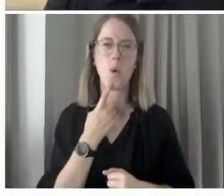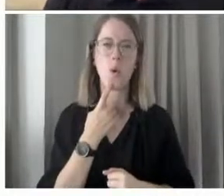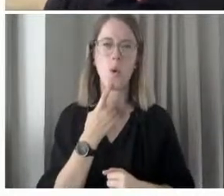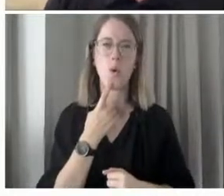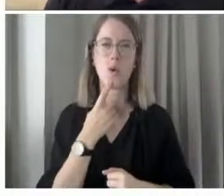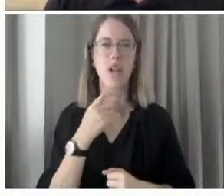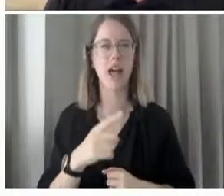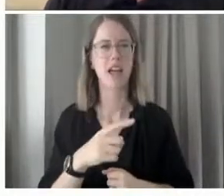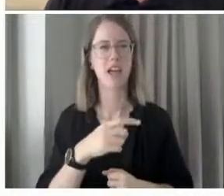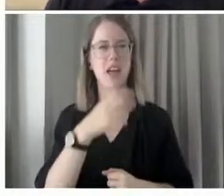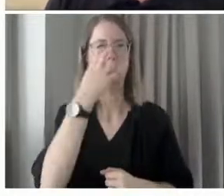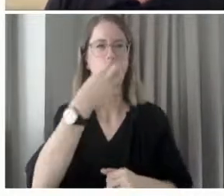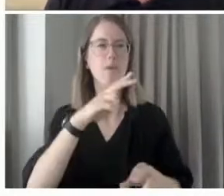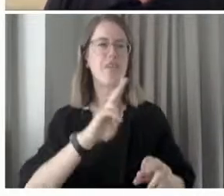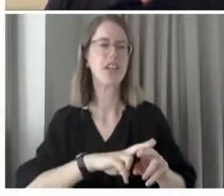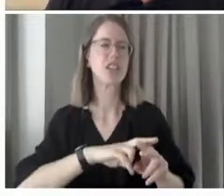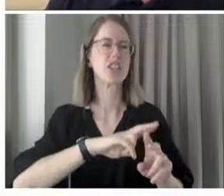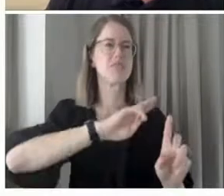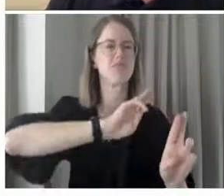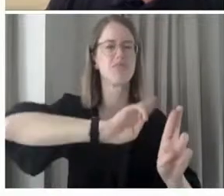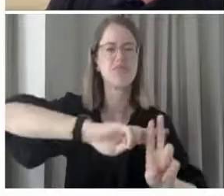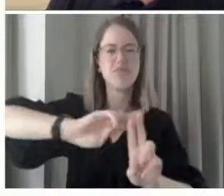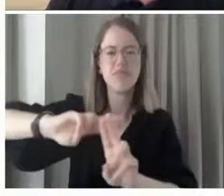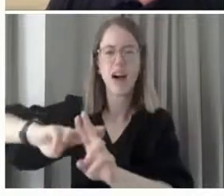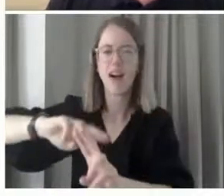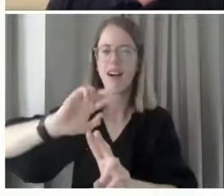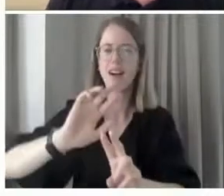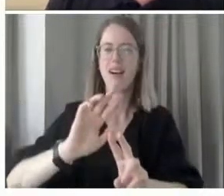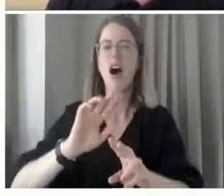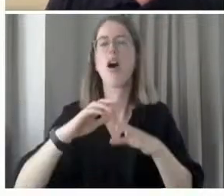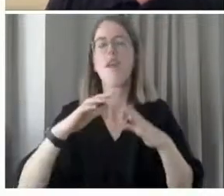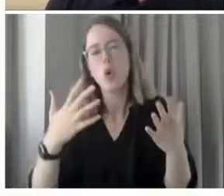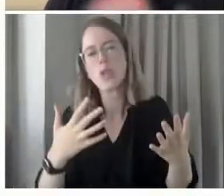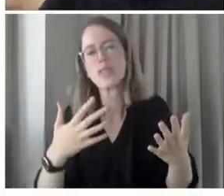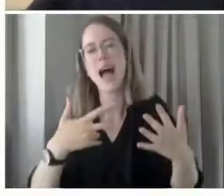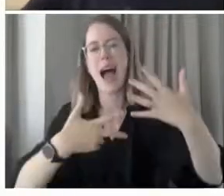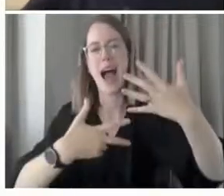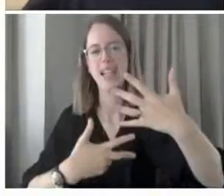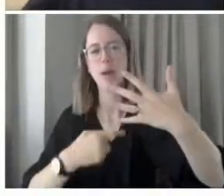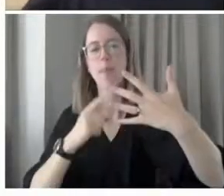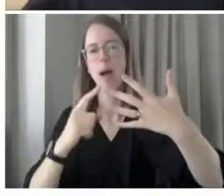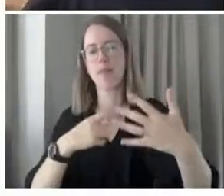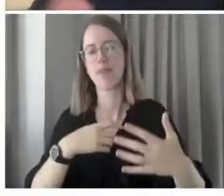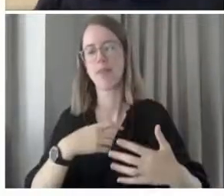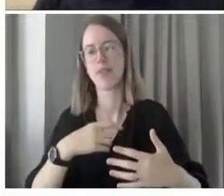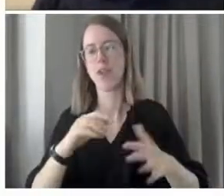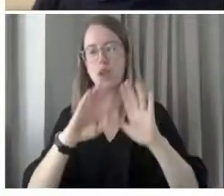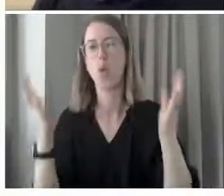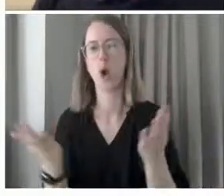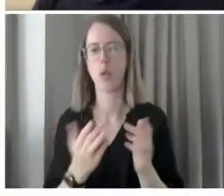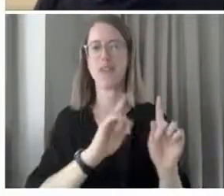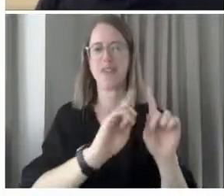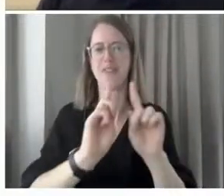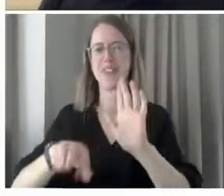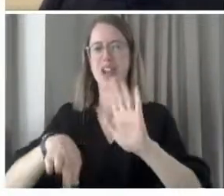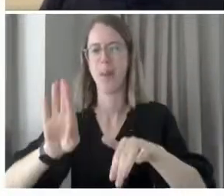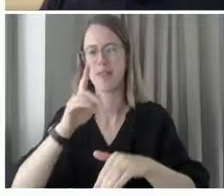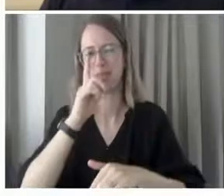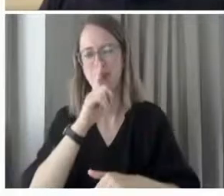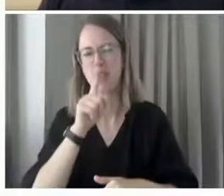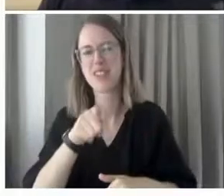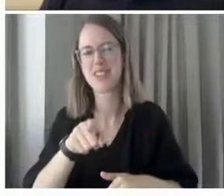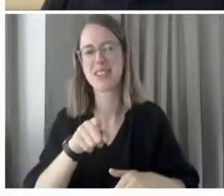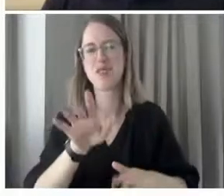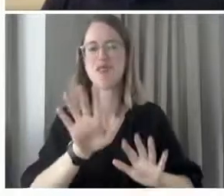stereotypes. There are obviously more than 8 types of people in the world, and there are more than 8 types of people on the call. So this is